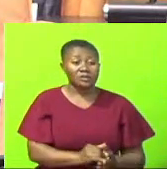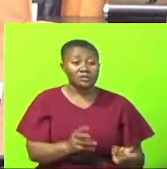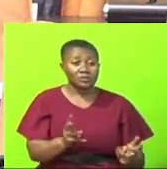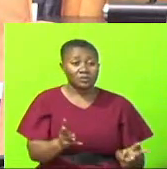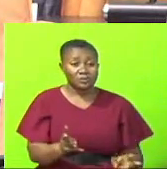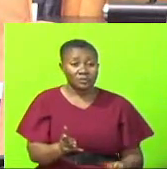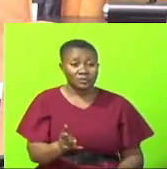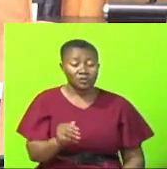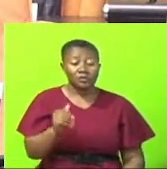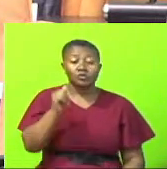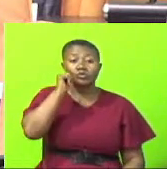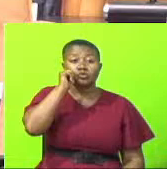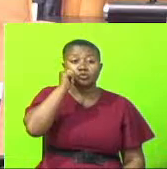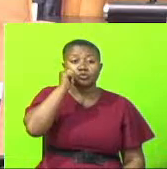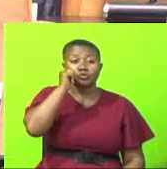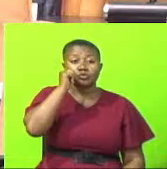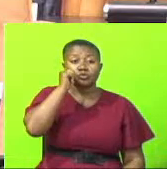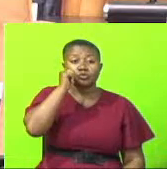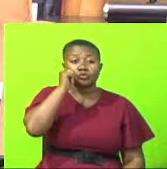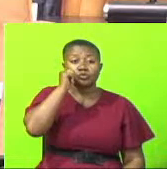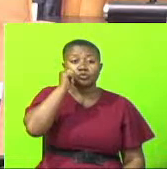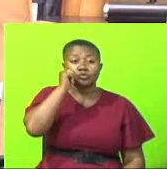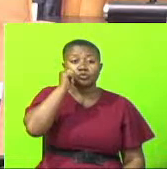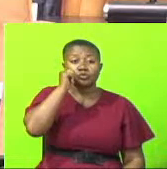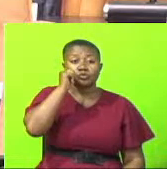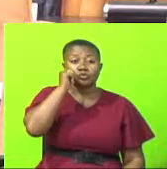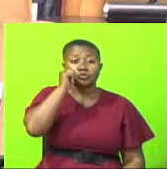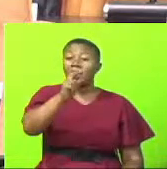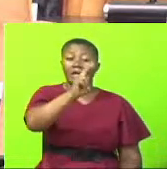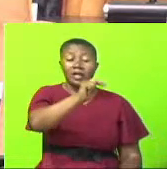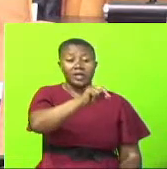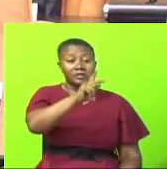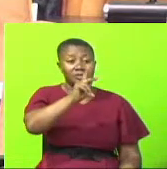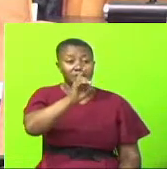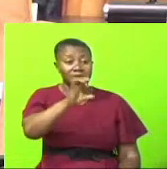humble submission that the minority leader becomes the majority leader,